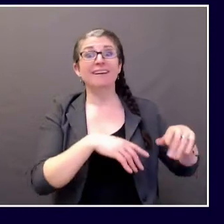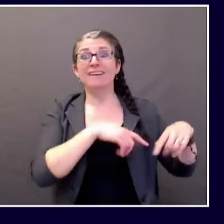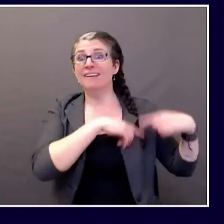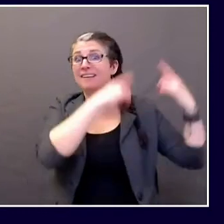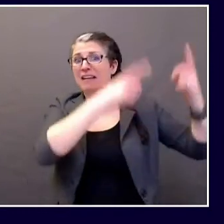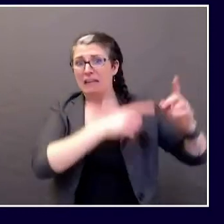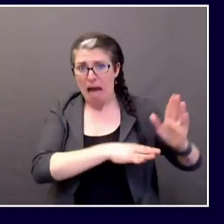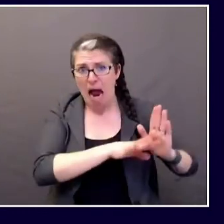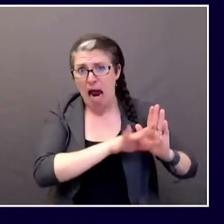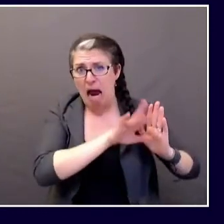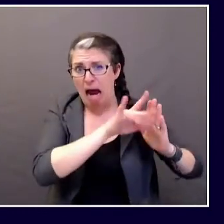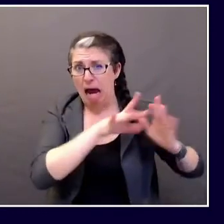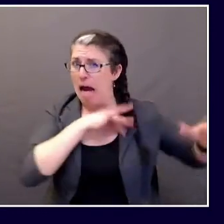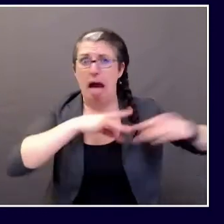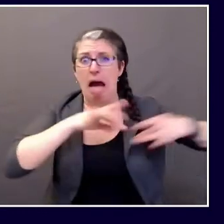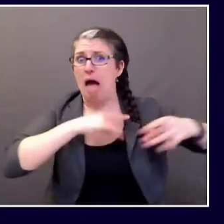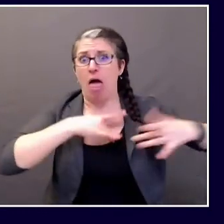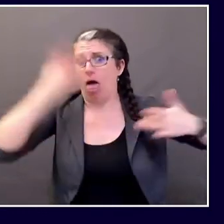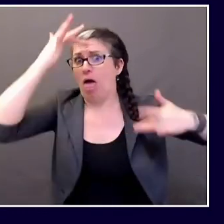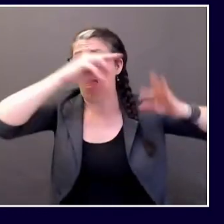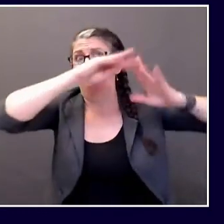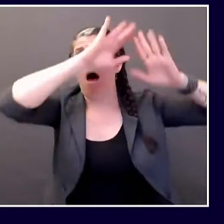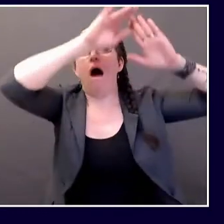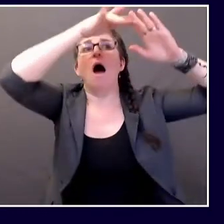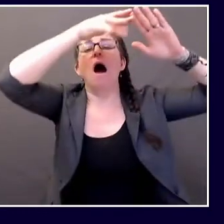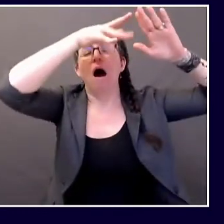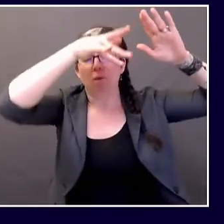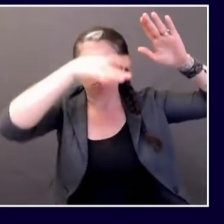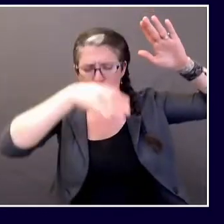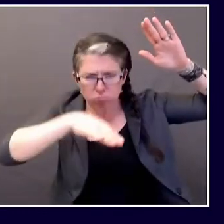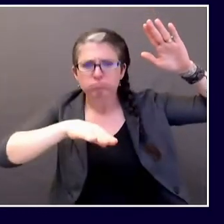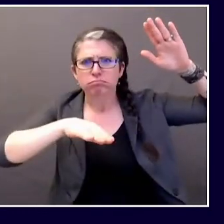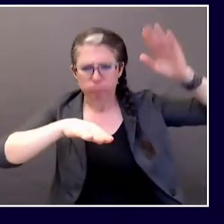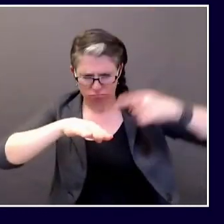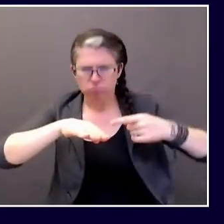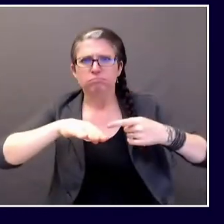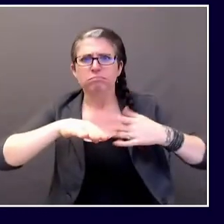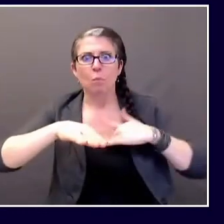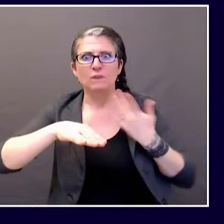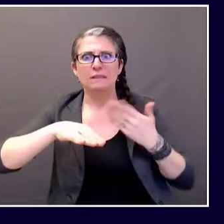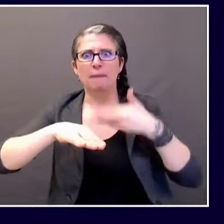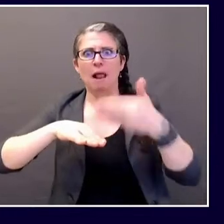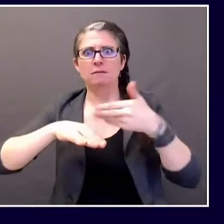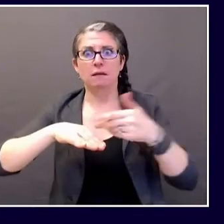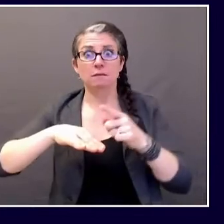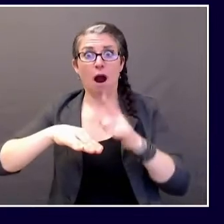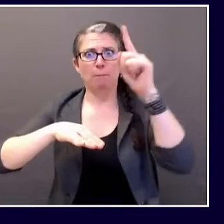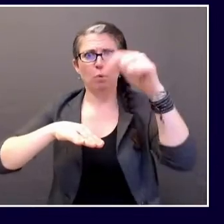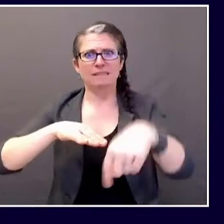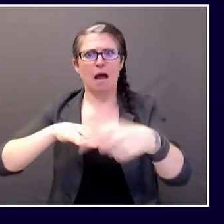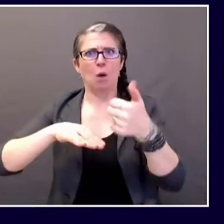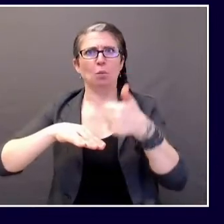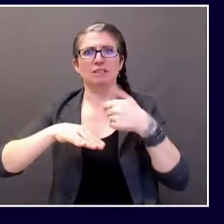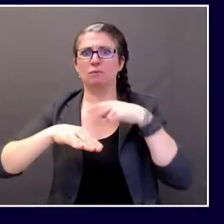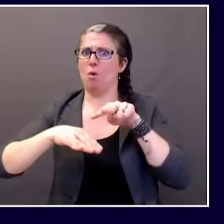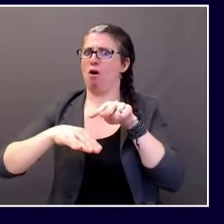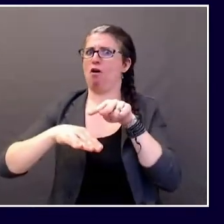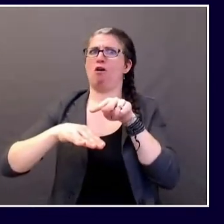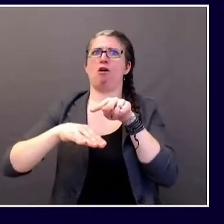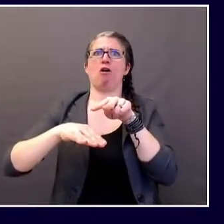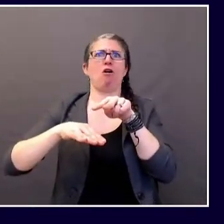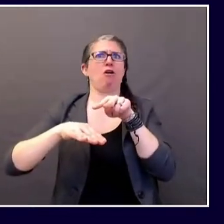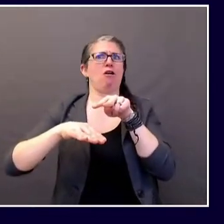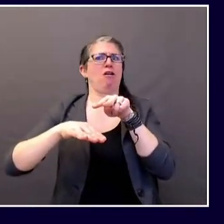our eye on those things to see whether that signal means an uptake in cases or whether it's just a blip on the radar. We will